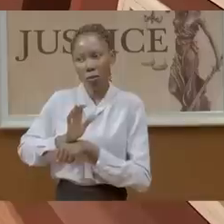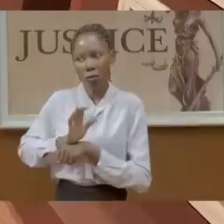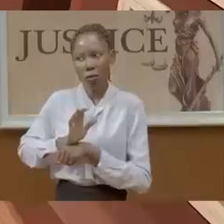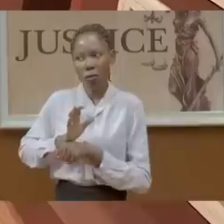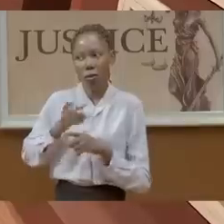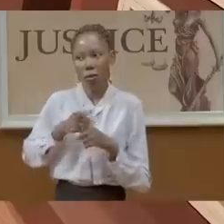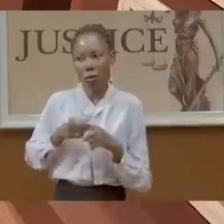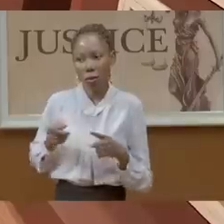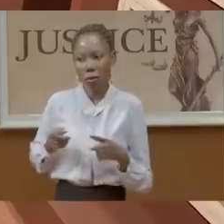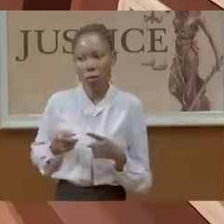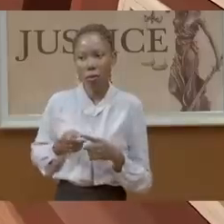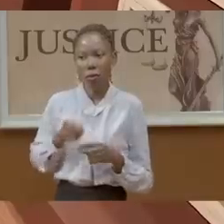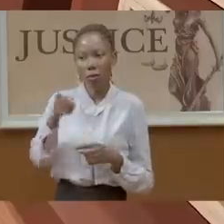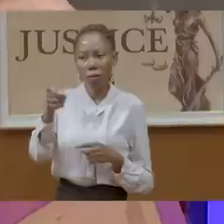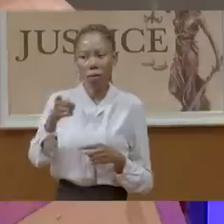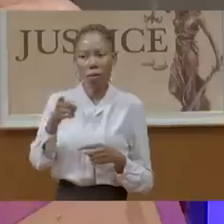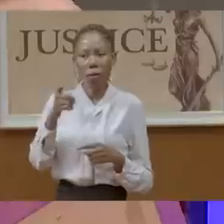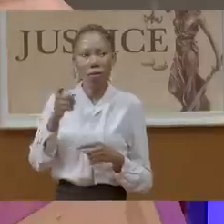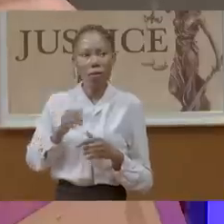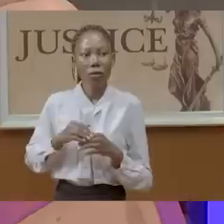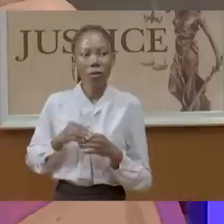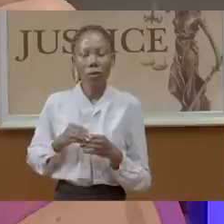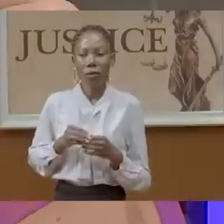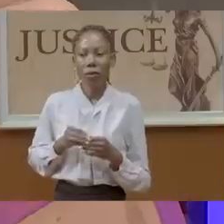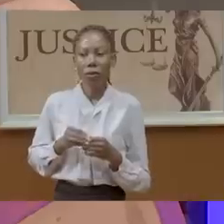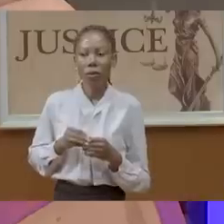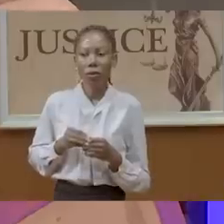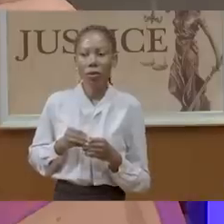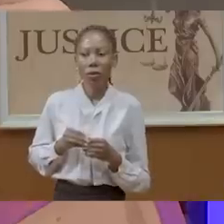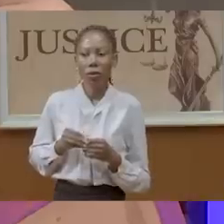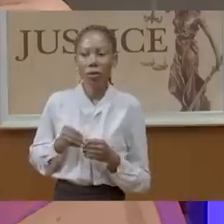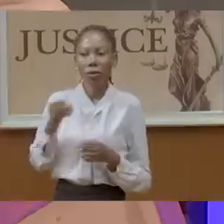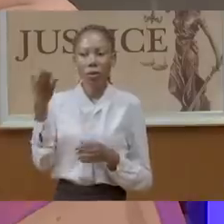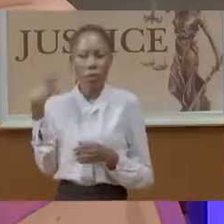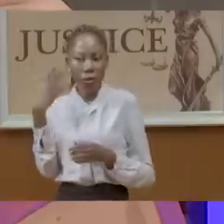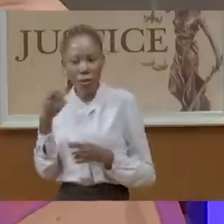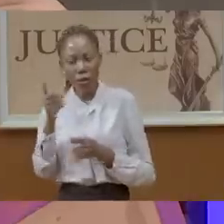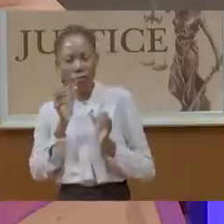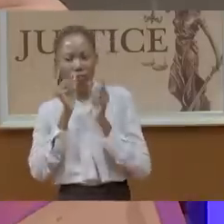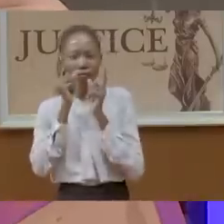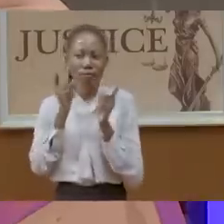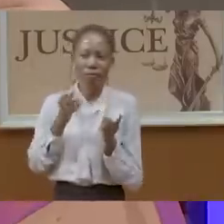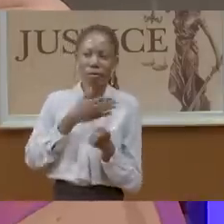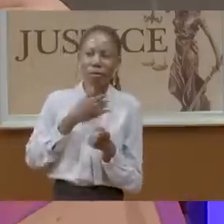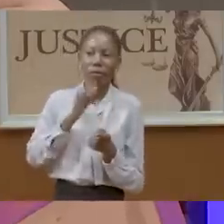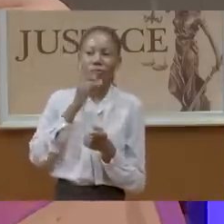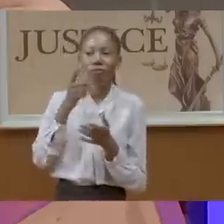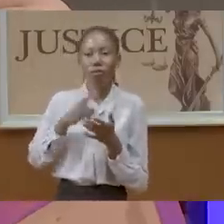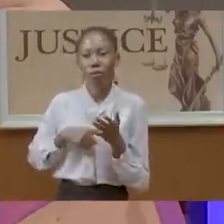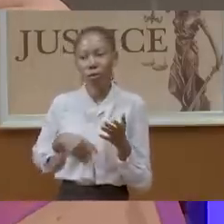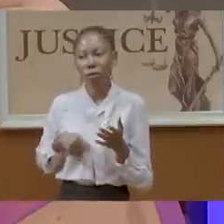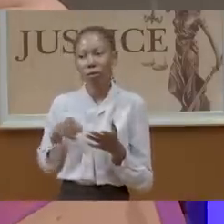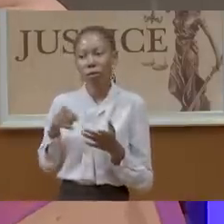me a little bewildered, because I see the whole thing did what? A little bewildered at the end of the day. Okay. And part of what gave me